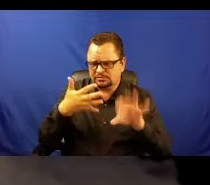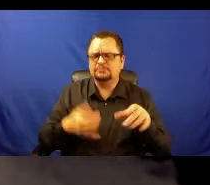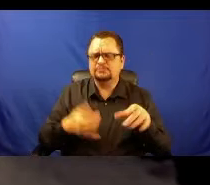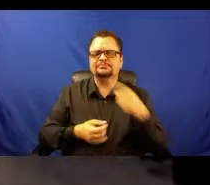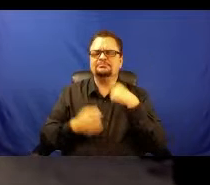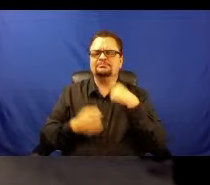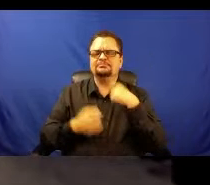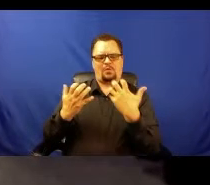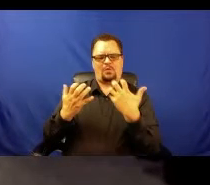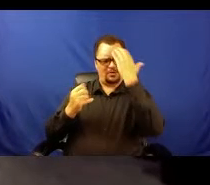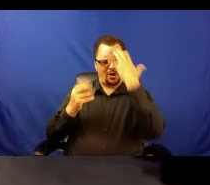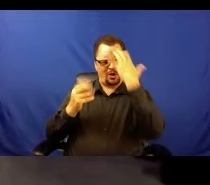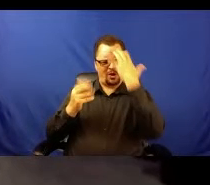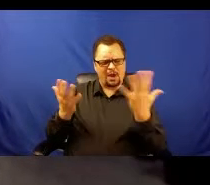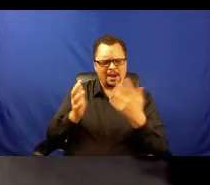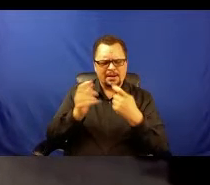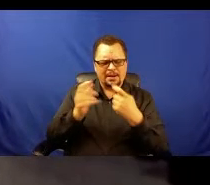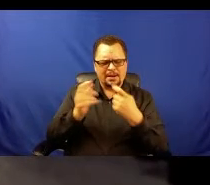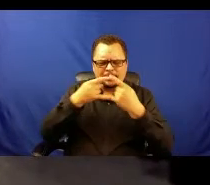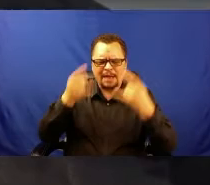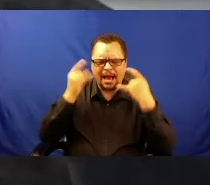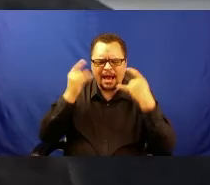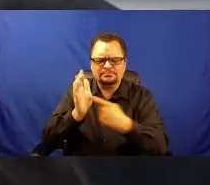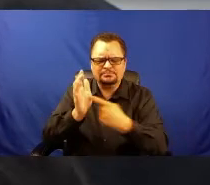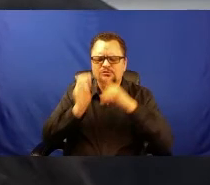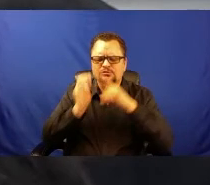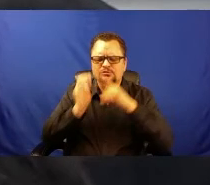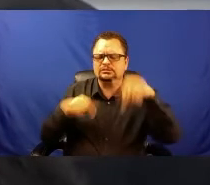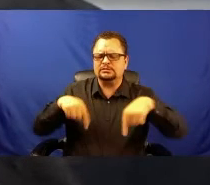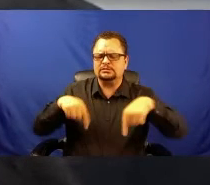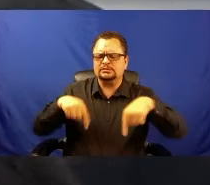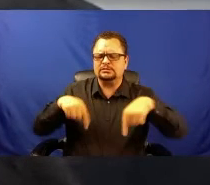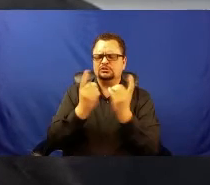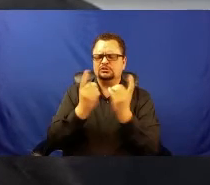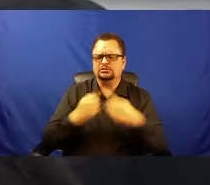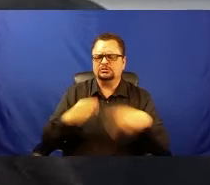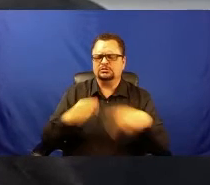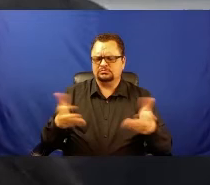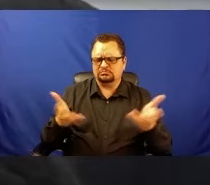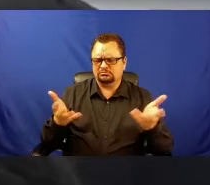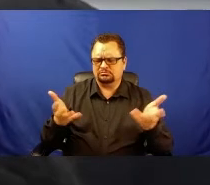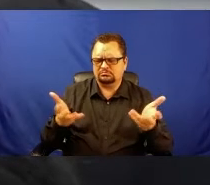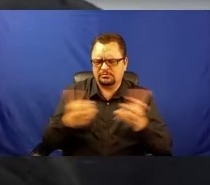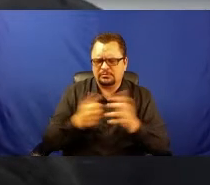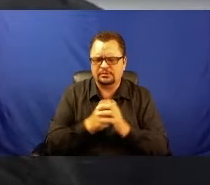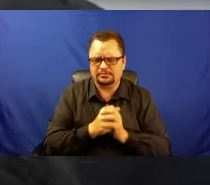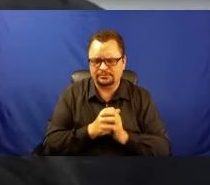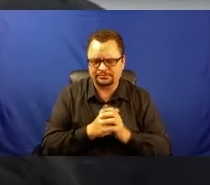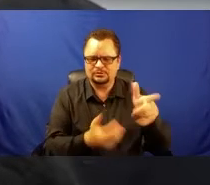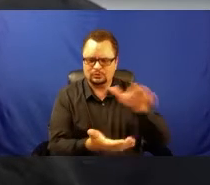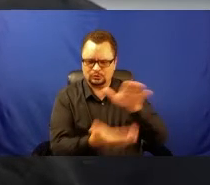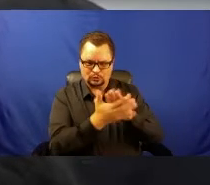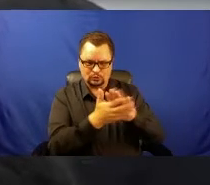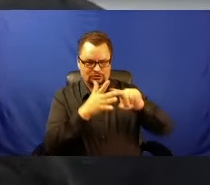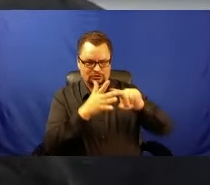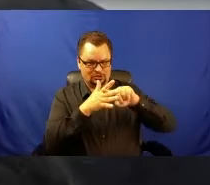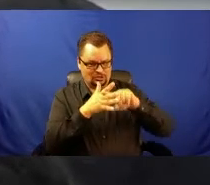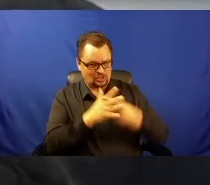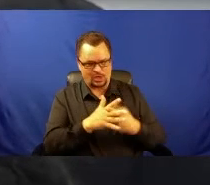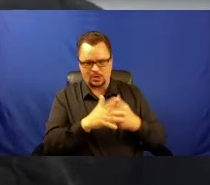Day, we started the school year with no masks. Masks were highly encouraged, as we hear from everyone. And